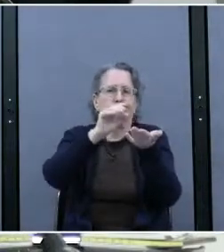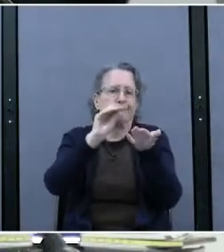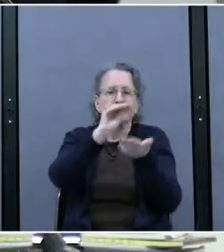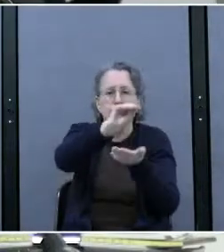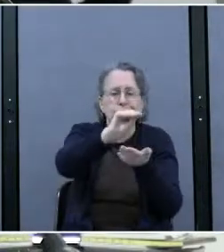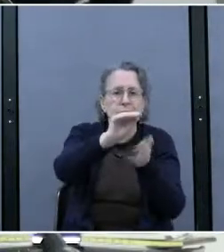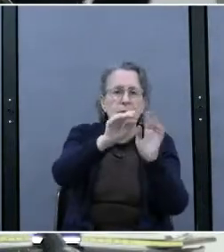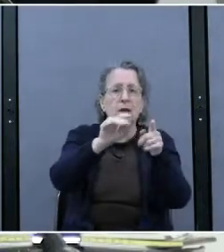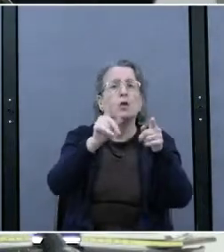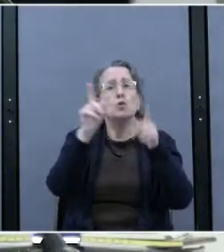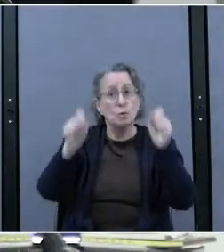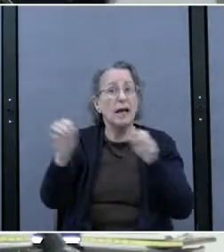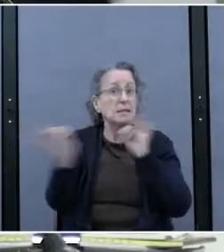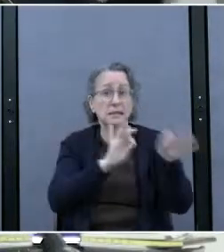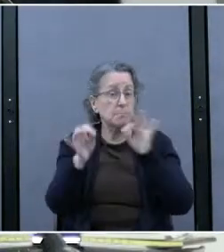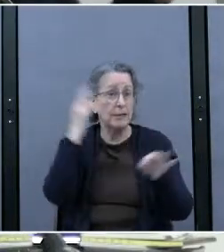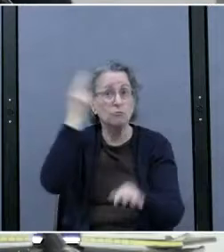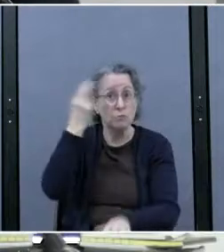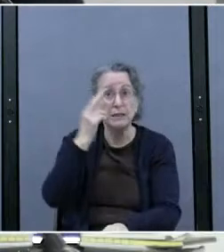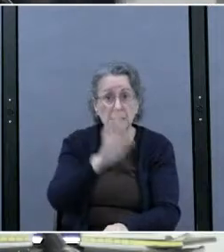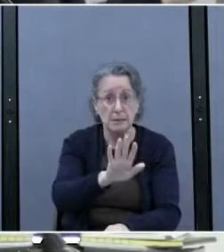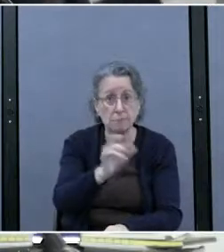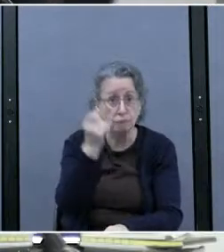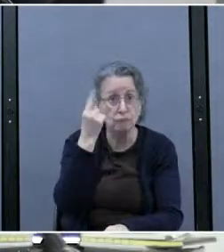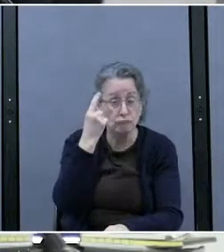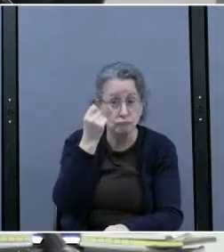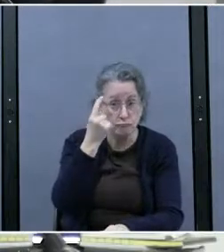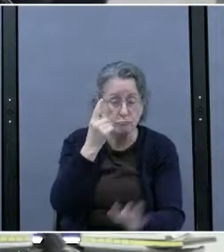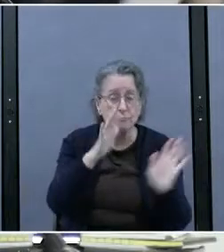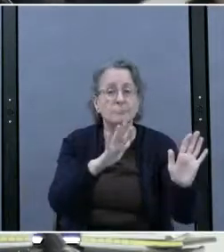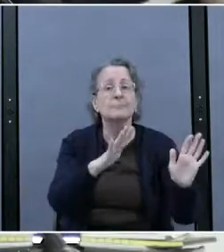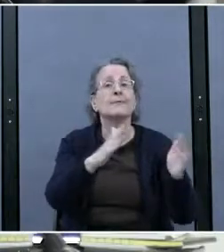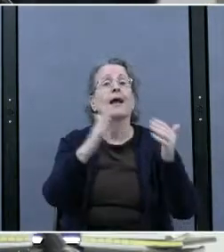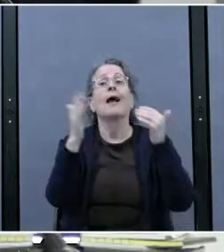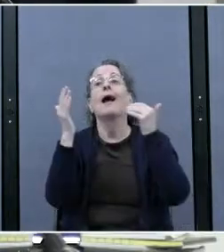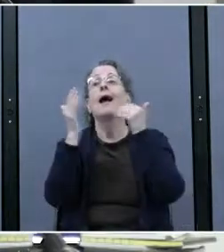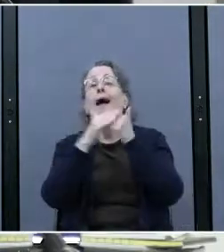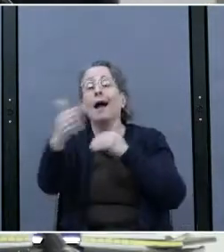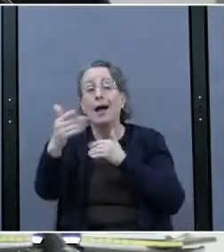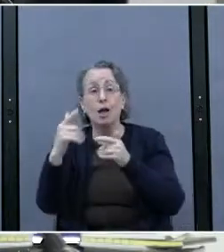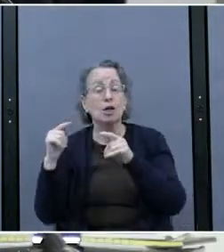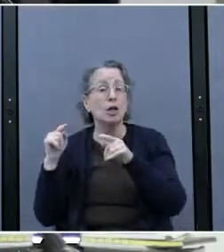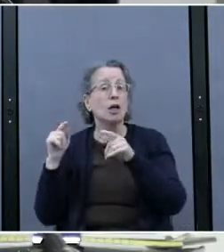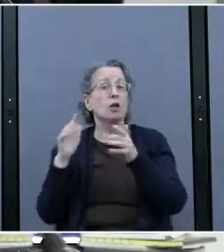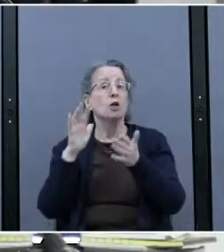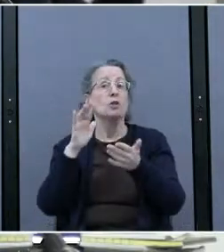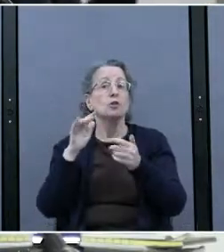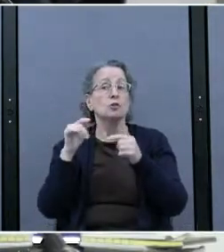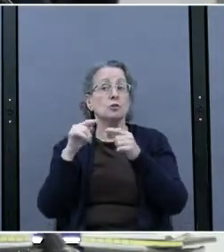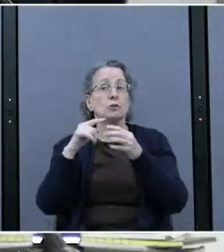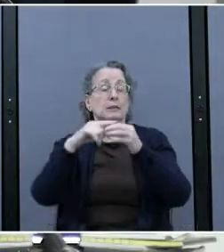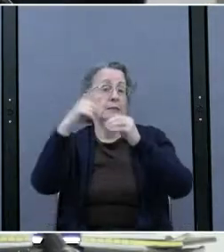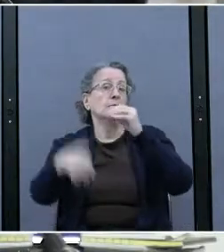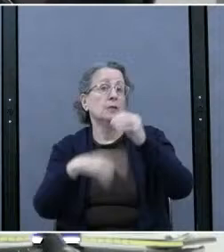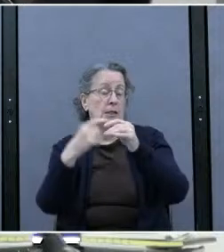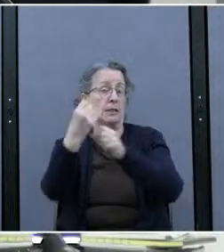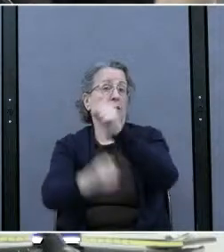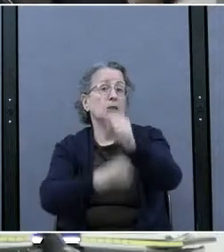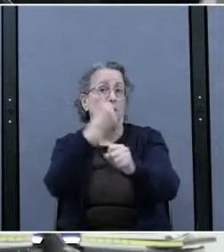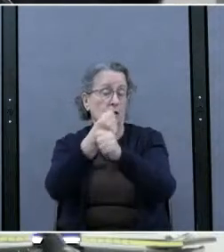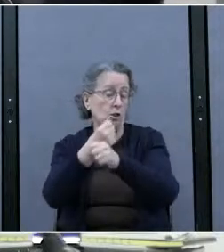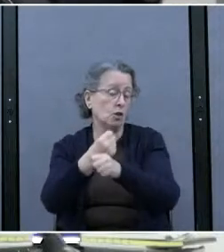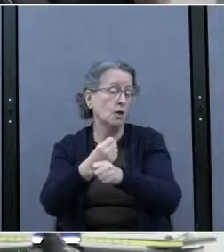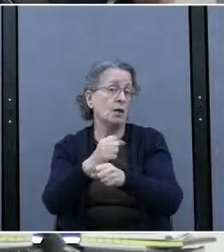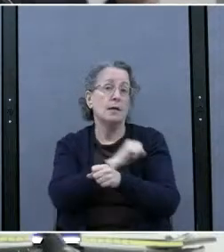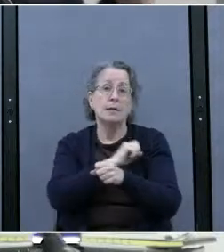board, in carrying out the budget during that year, they run, 3 of them at least every year, run the risk of, if